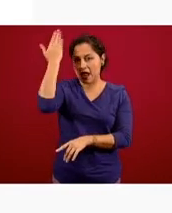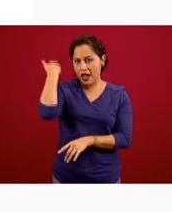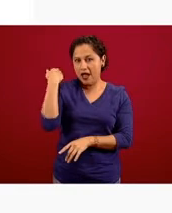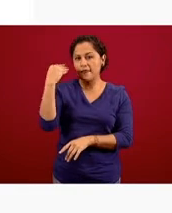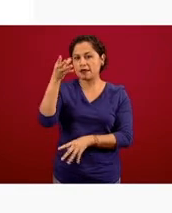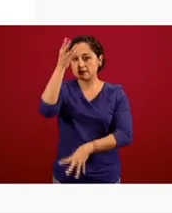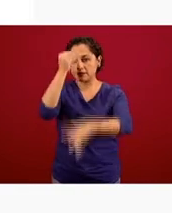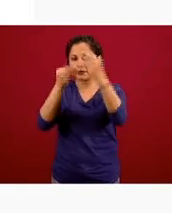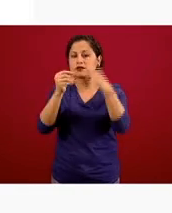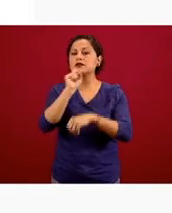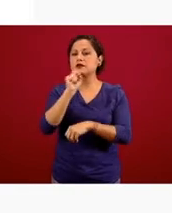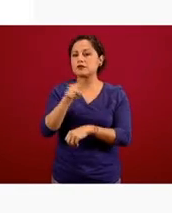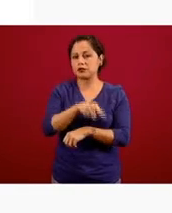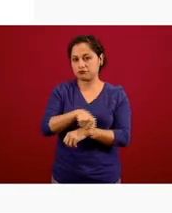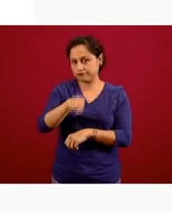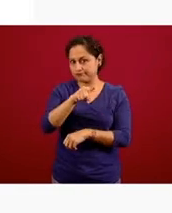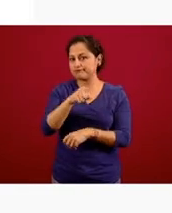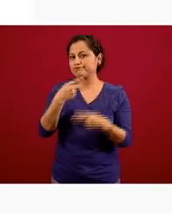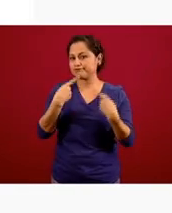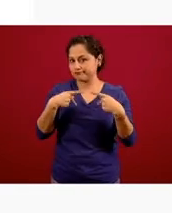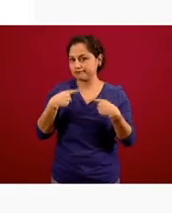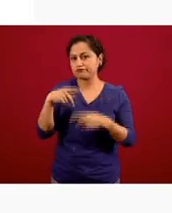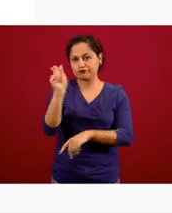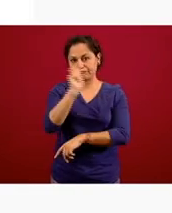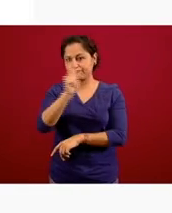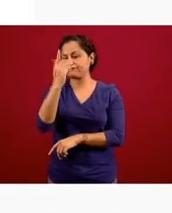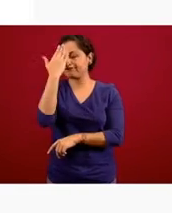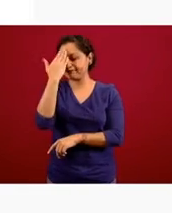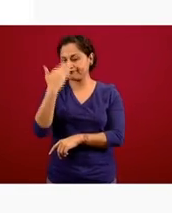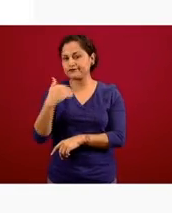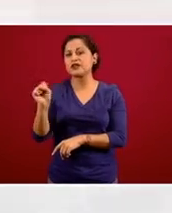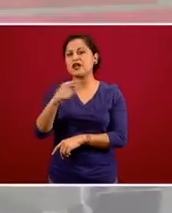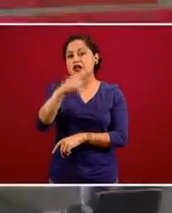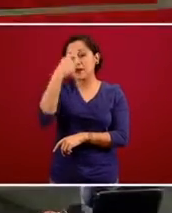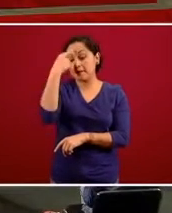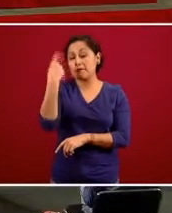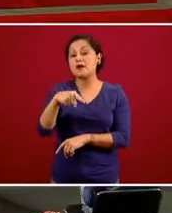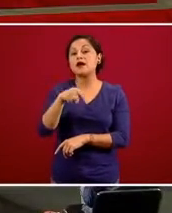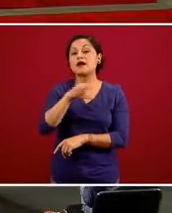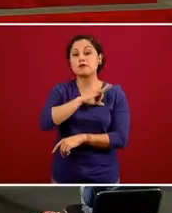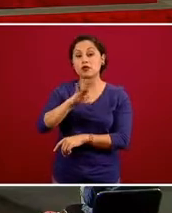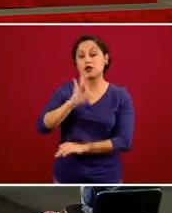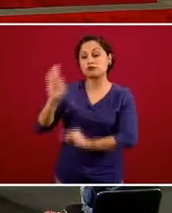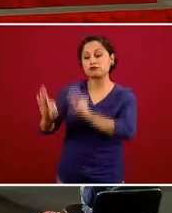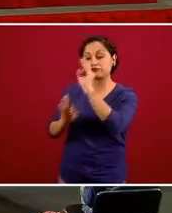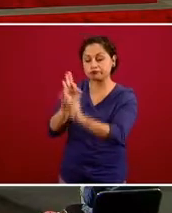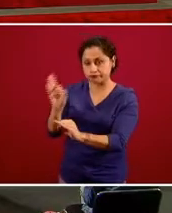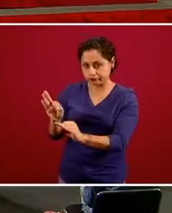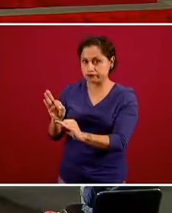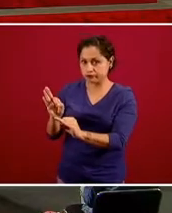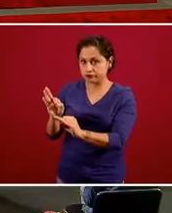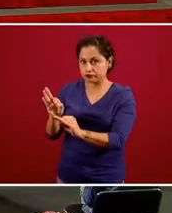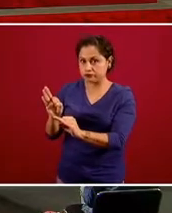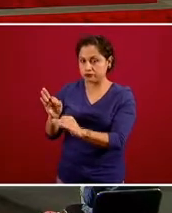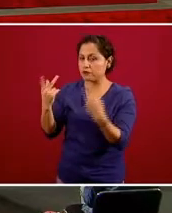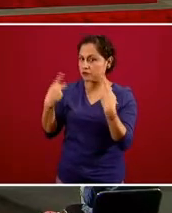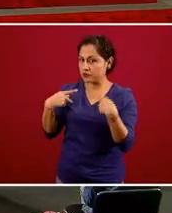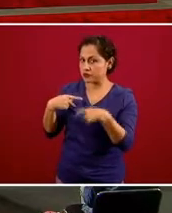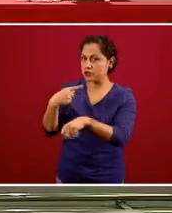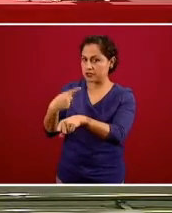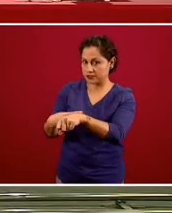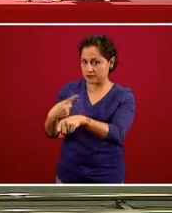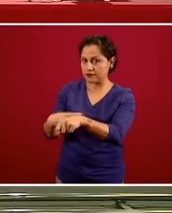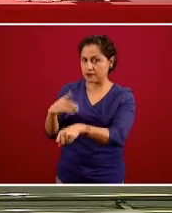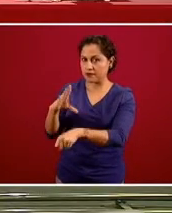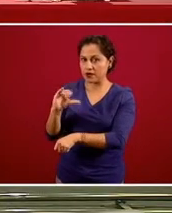are all highly qualified and trained to provide the best of the best clinical attention to